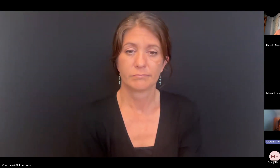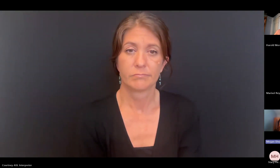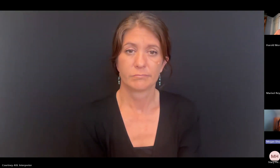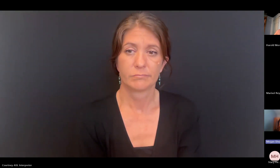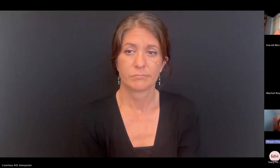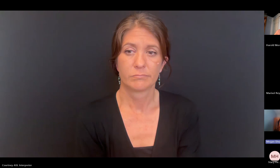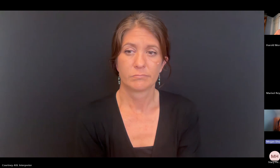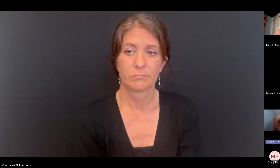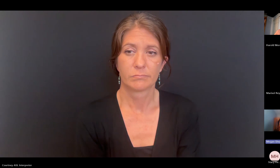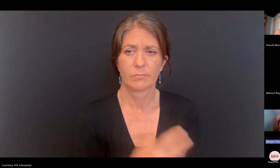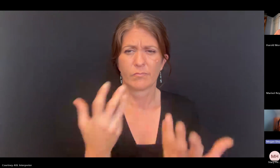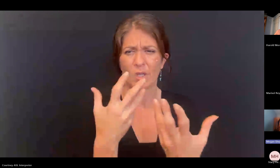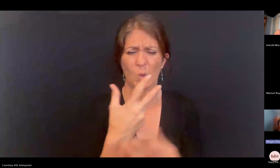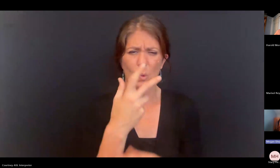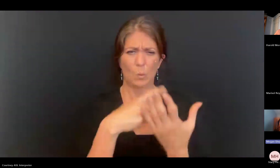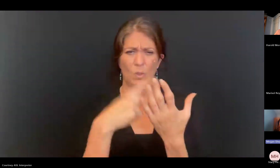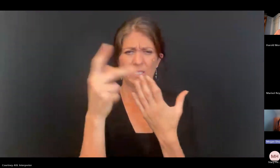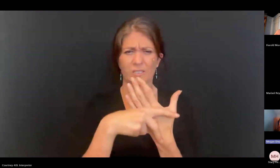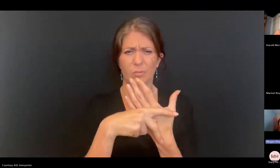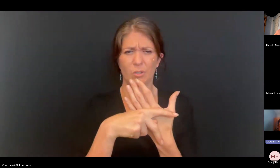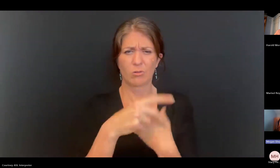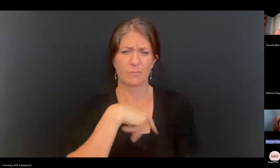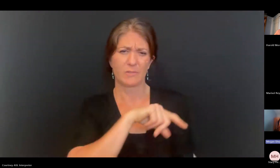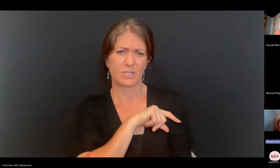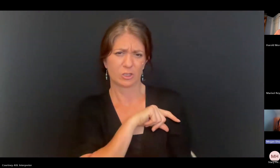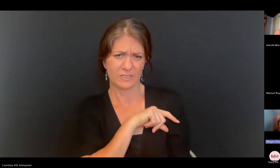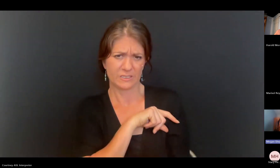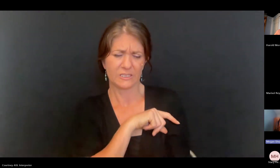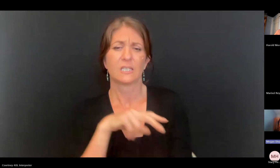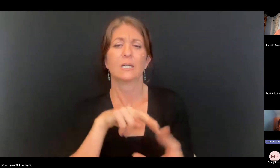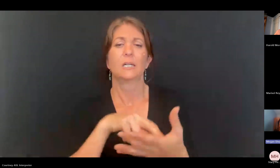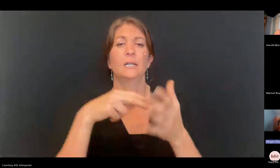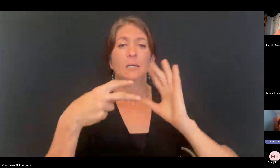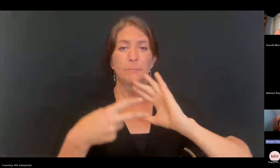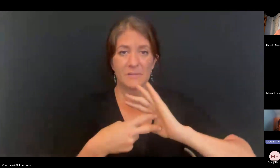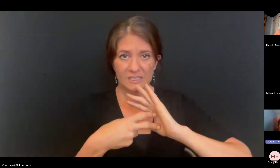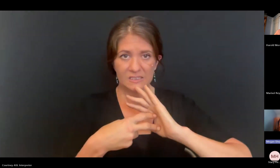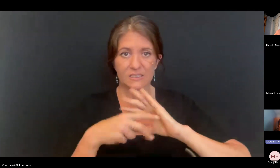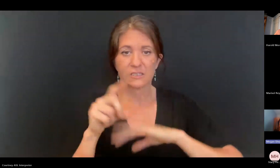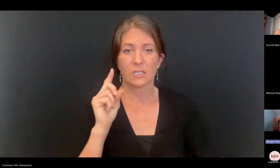What is program eligibility? Program eligibility means that you have been